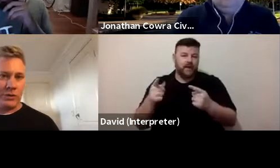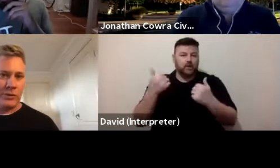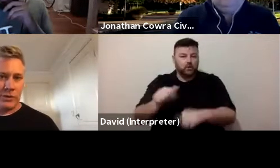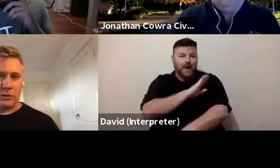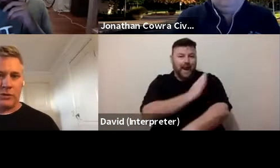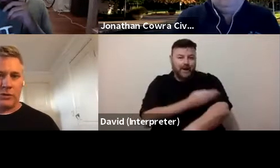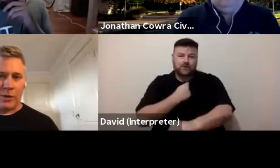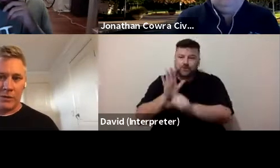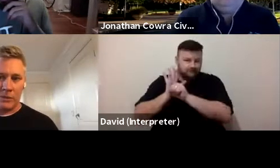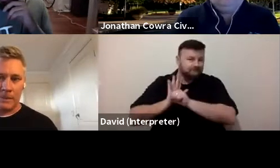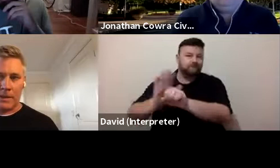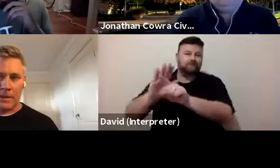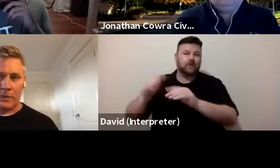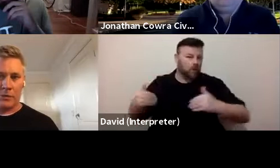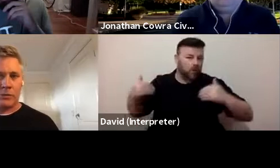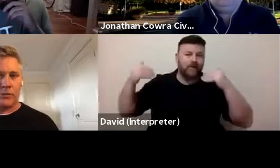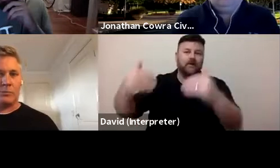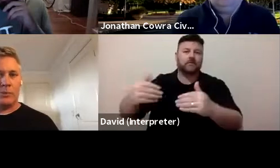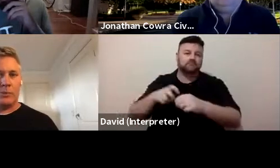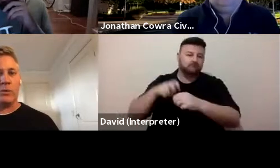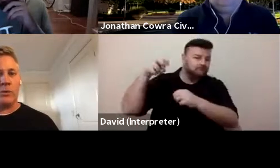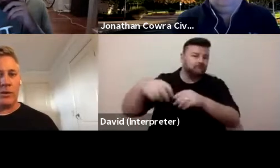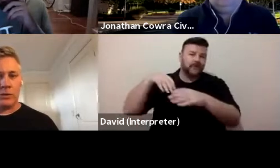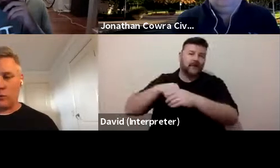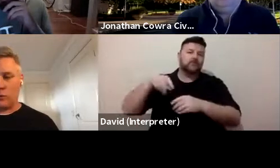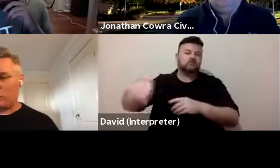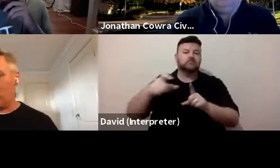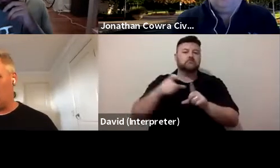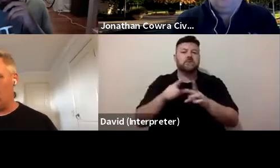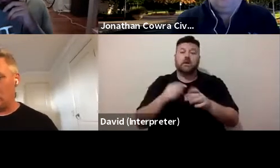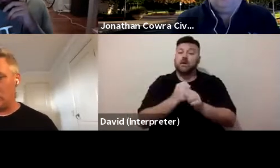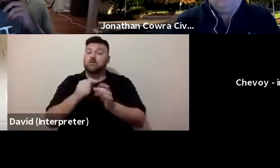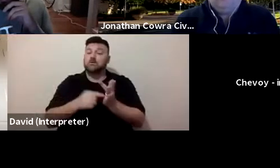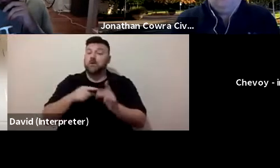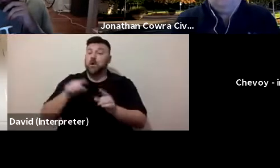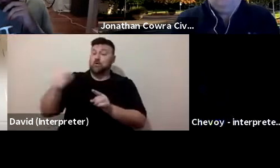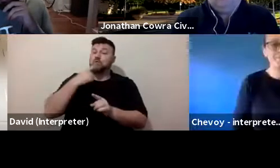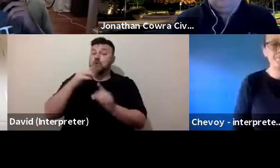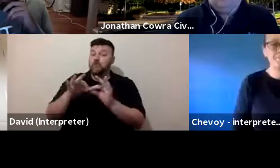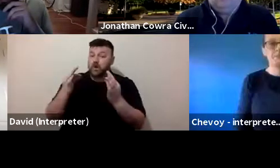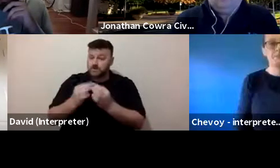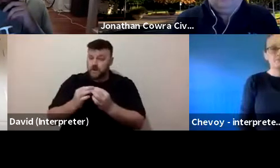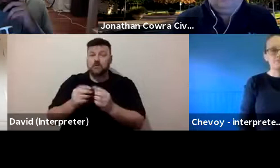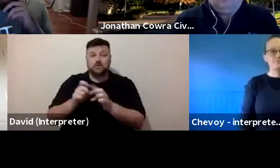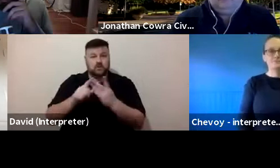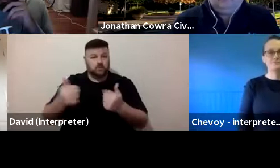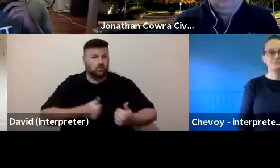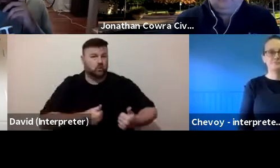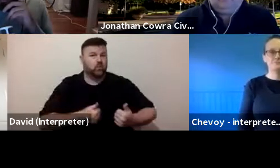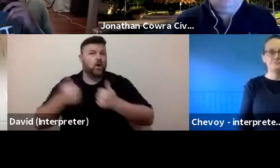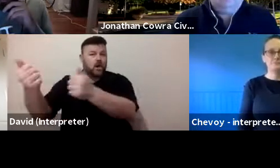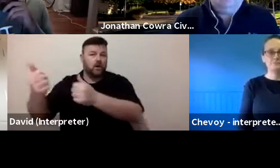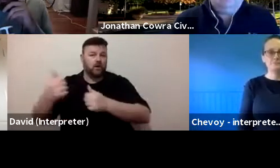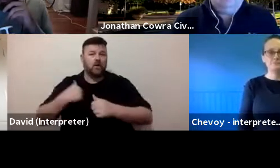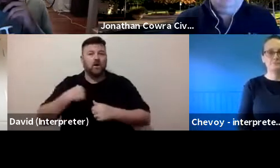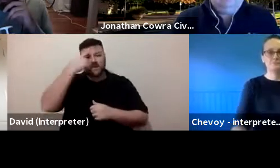forward into a new space. And I think those people are doing incredibly, incredibly well. I think there's also kind of a real big difference between the